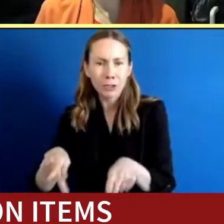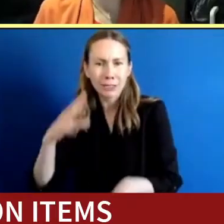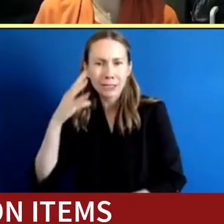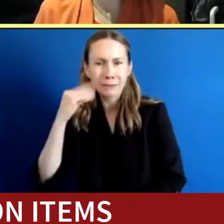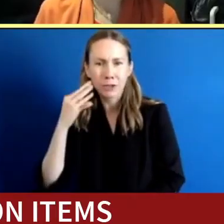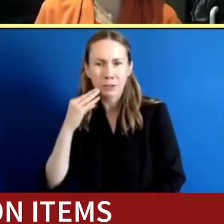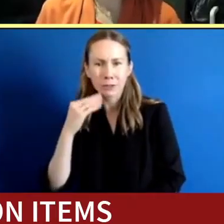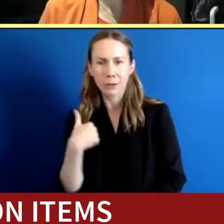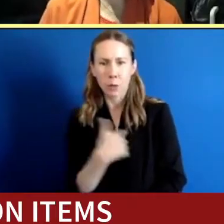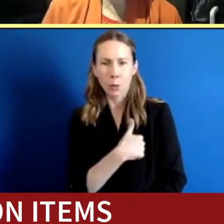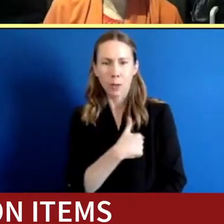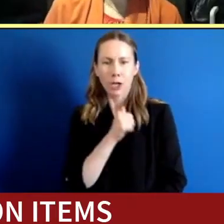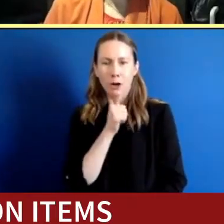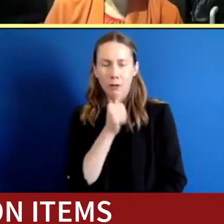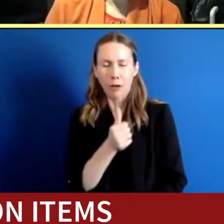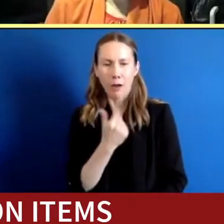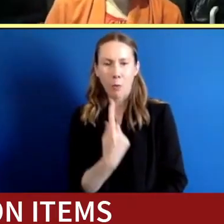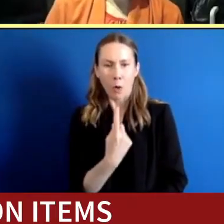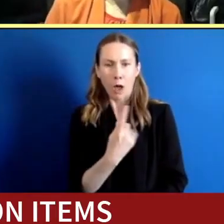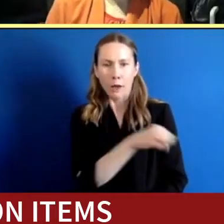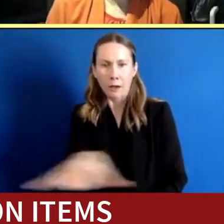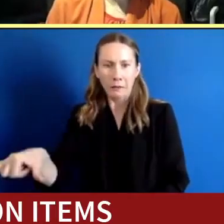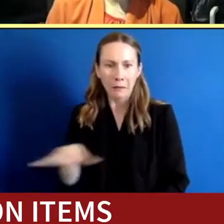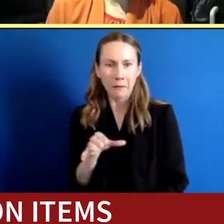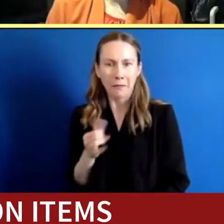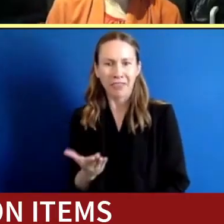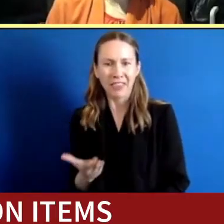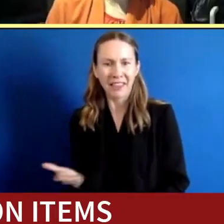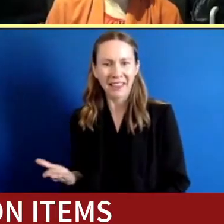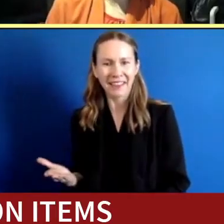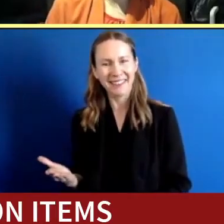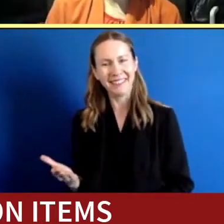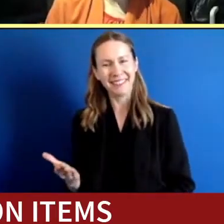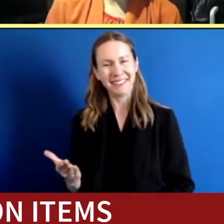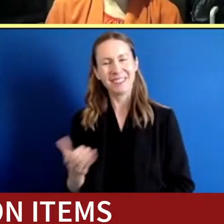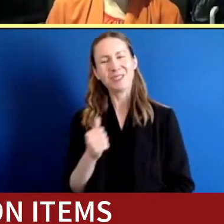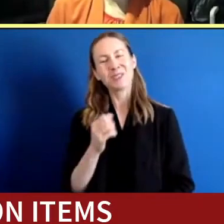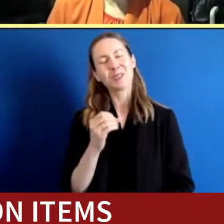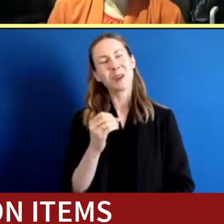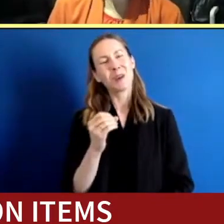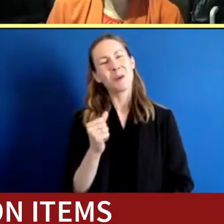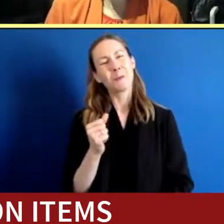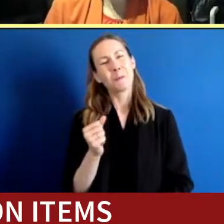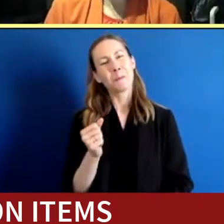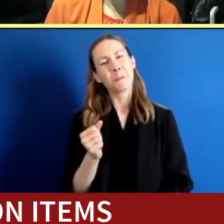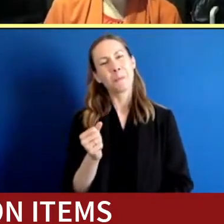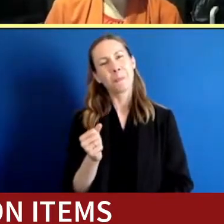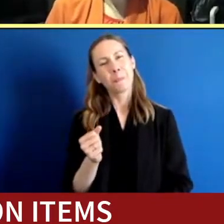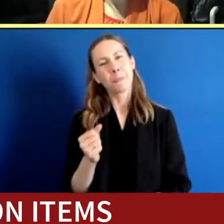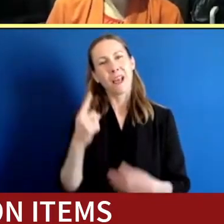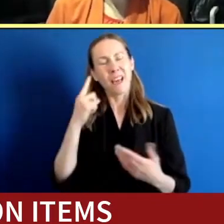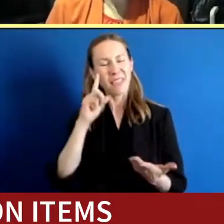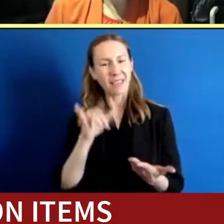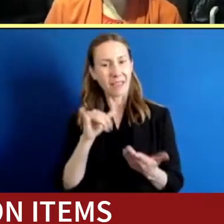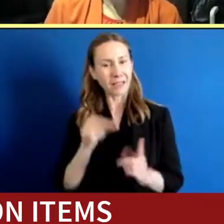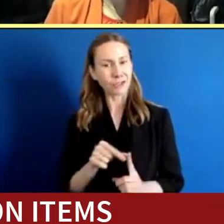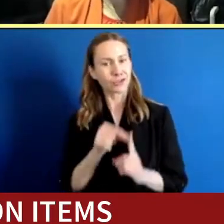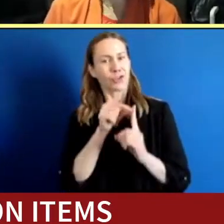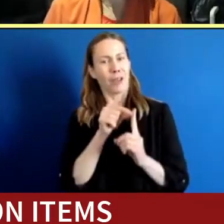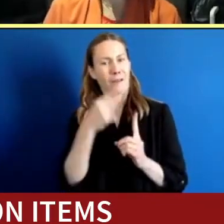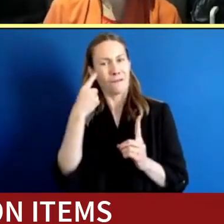one thing. And I think something that has stood out to me is